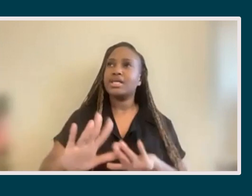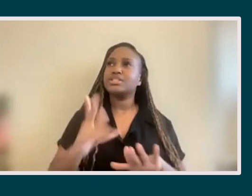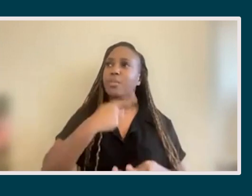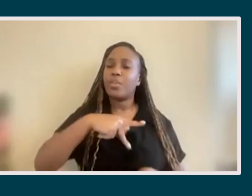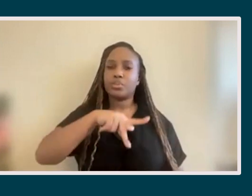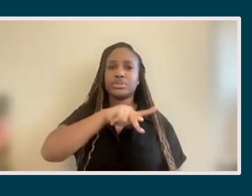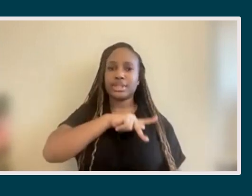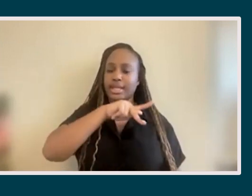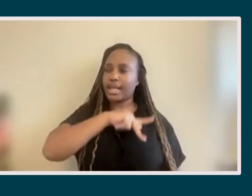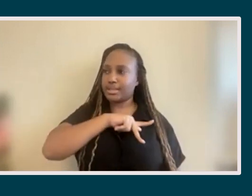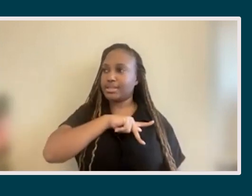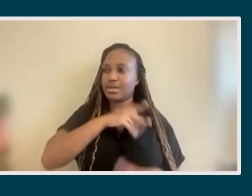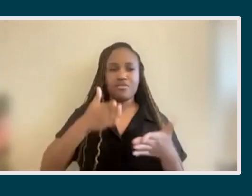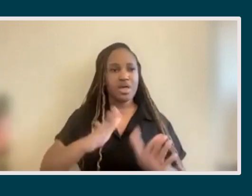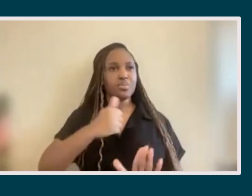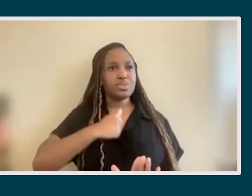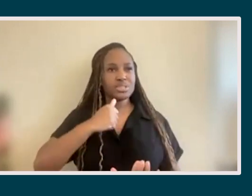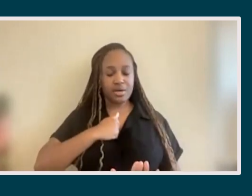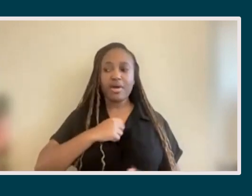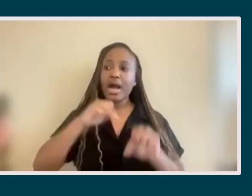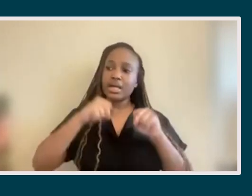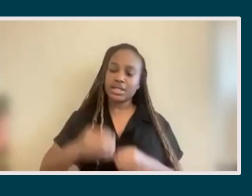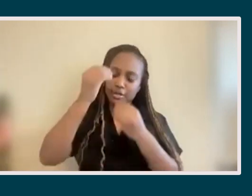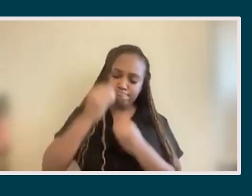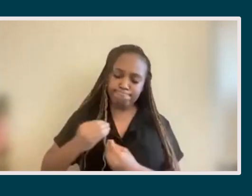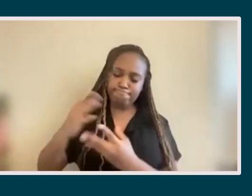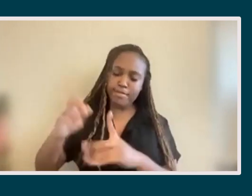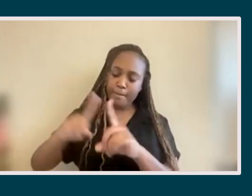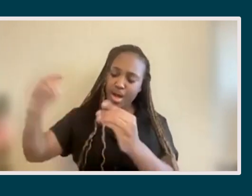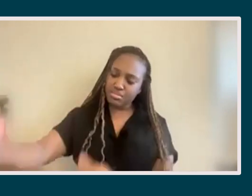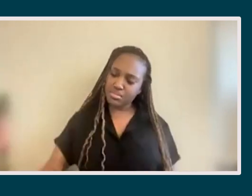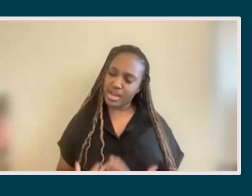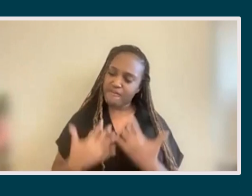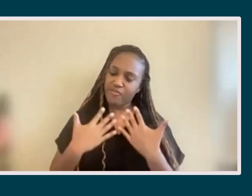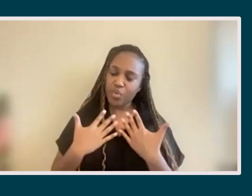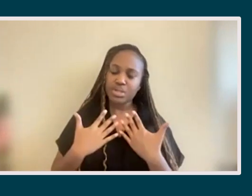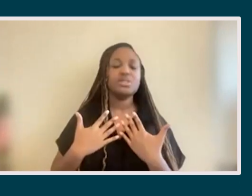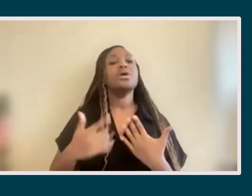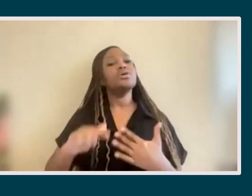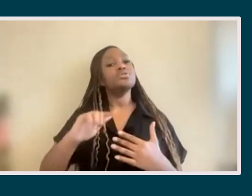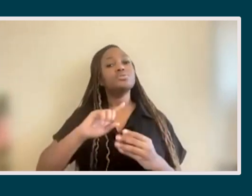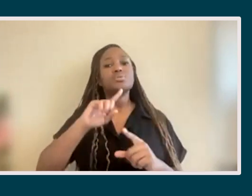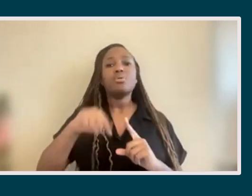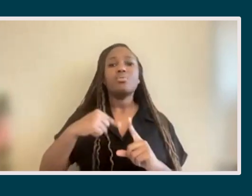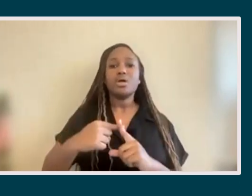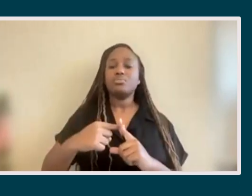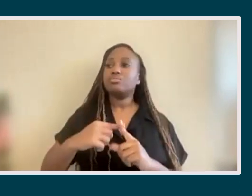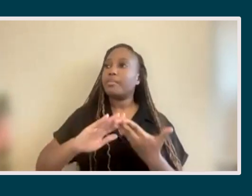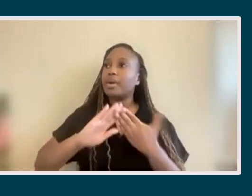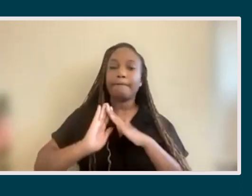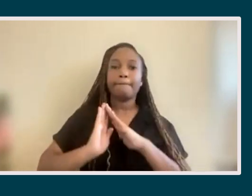personality of allowing yourself to be influenced in your change, influenced so that as we age, we do not default to conservatism?